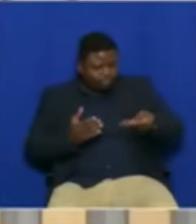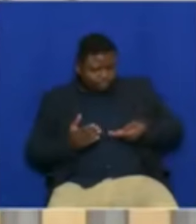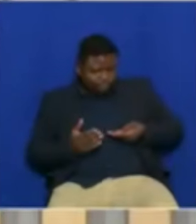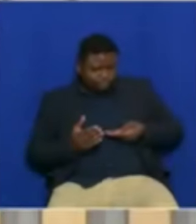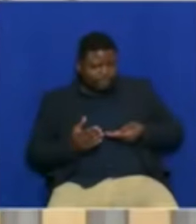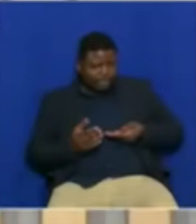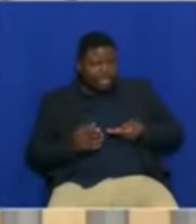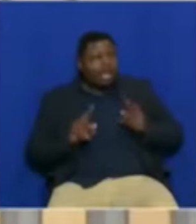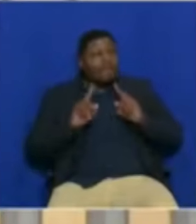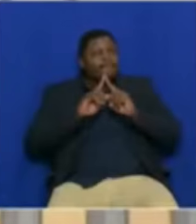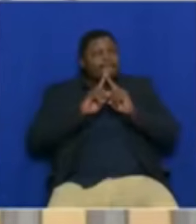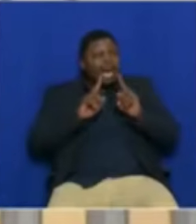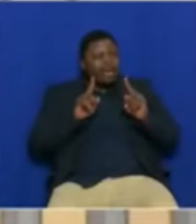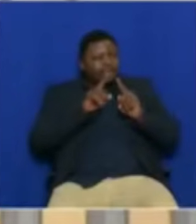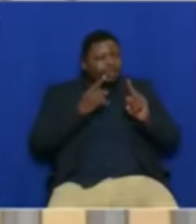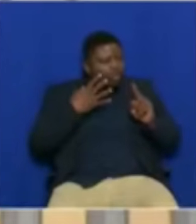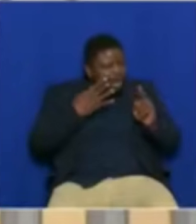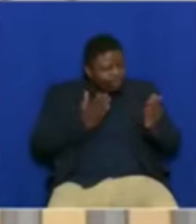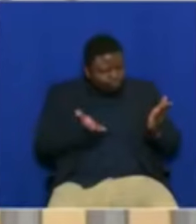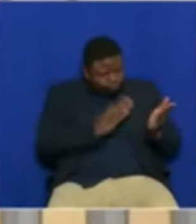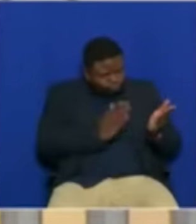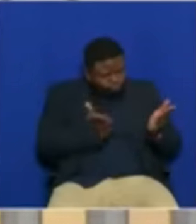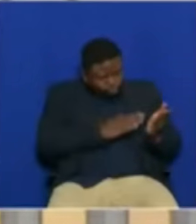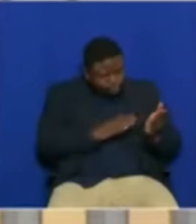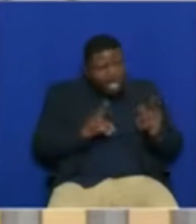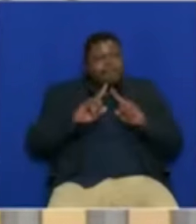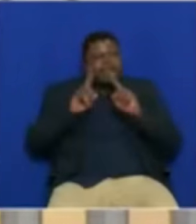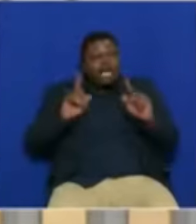Khumalo. You find a docket